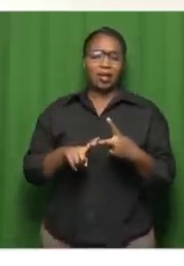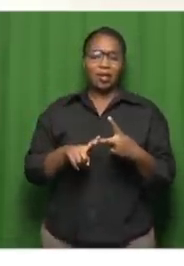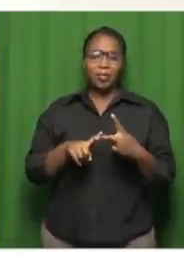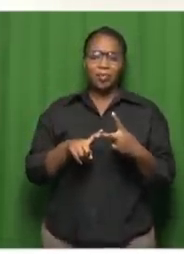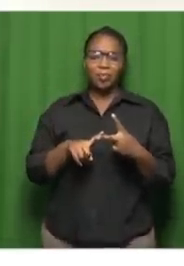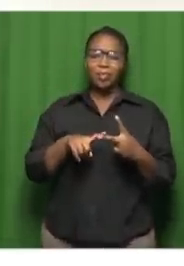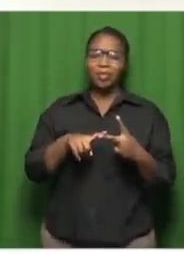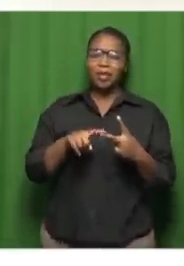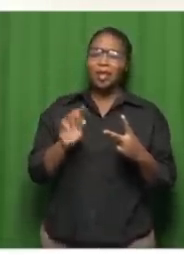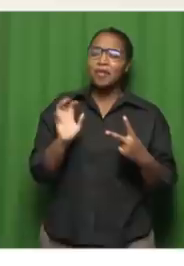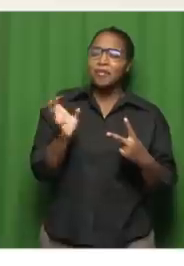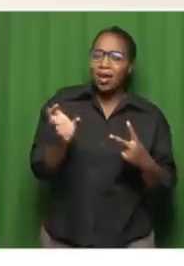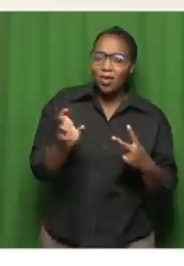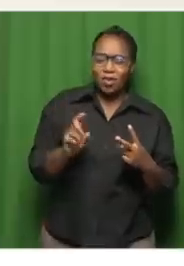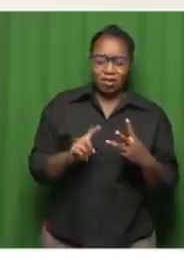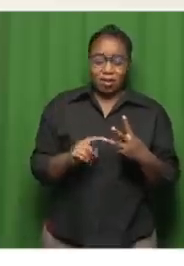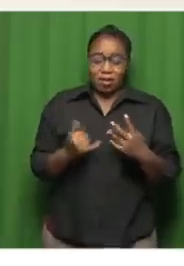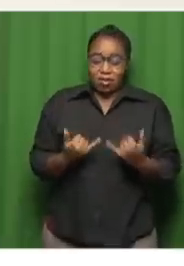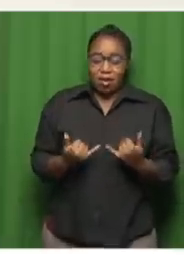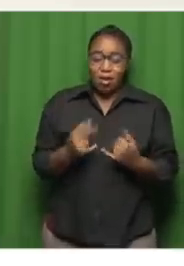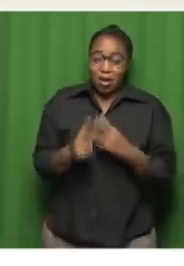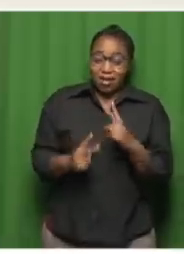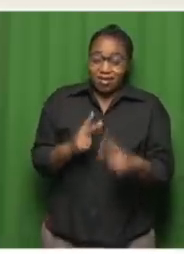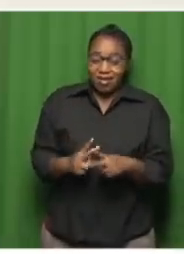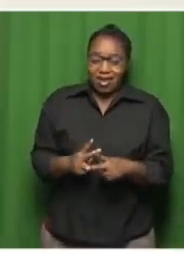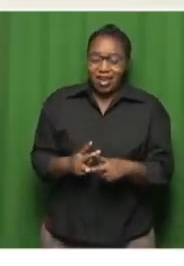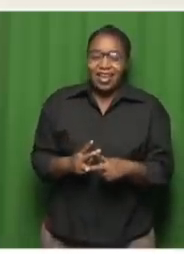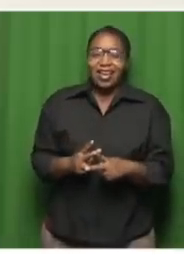find us again at Nasrec